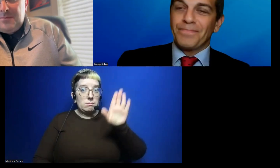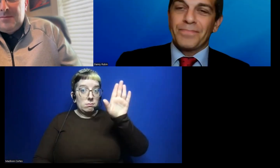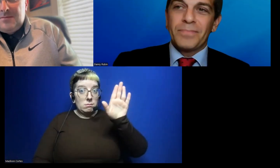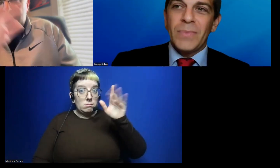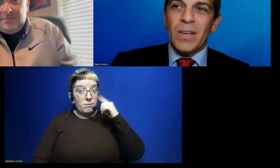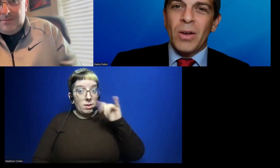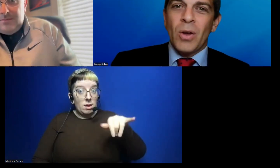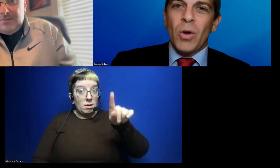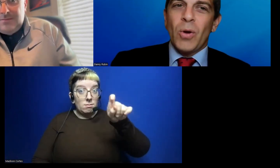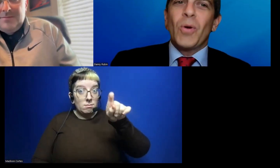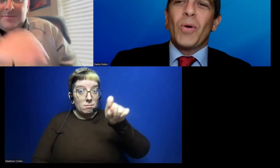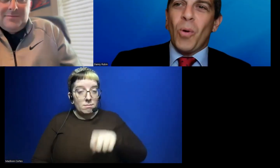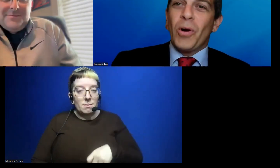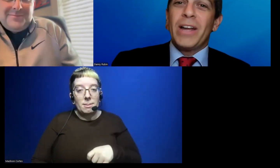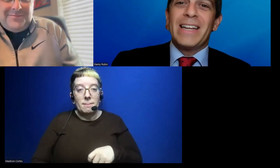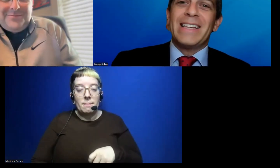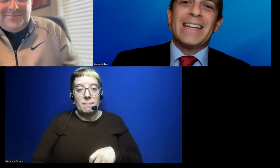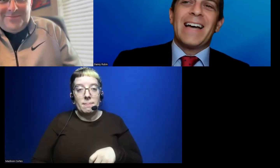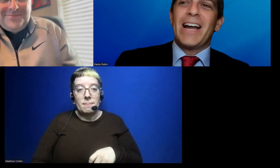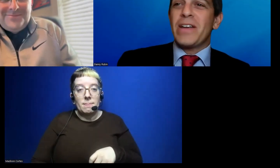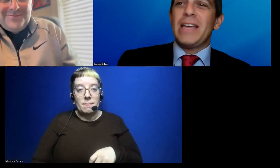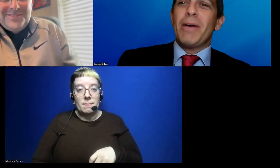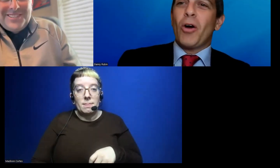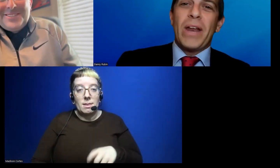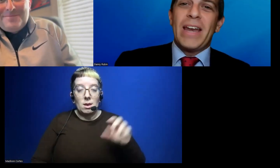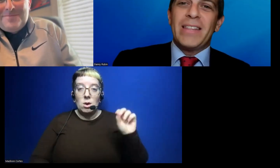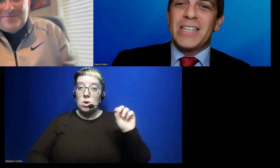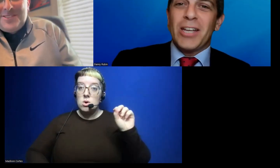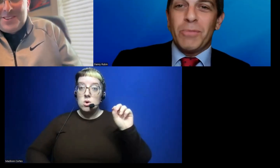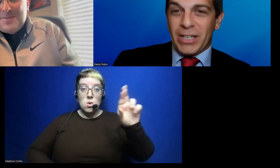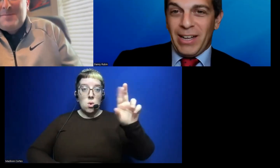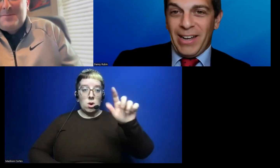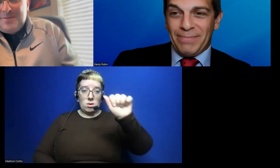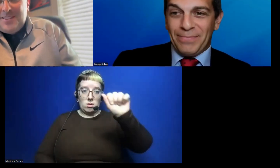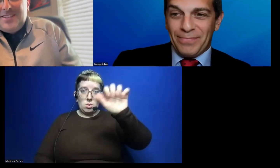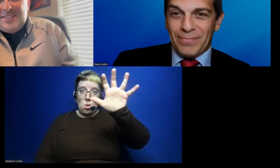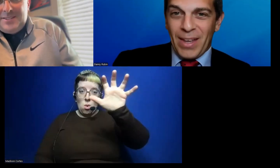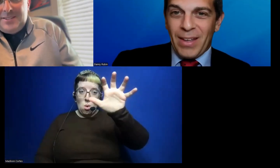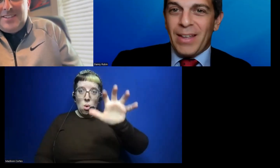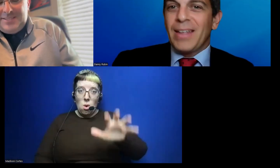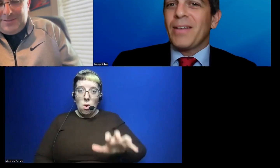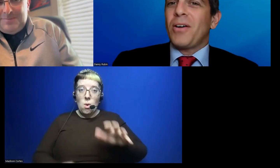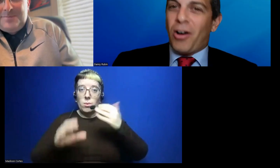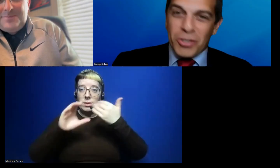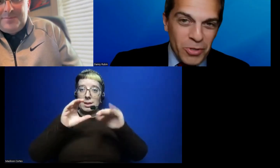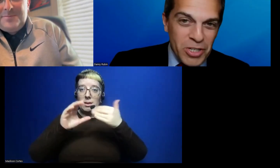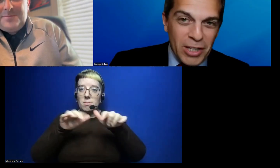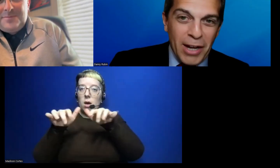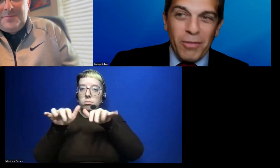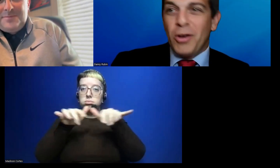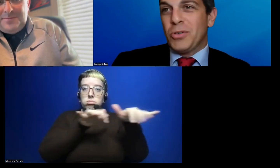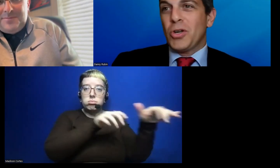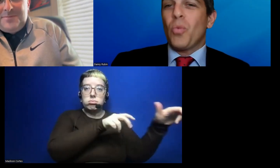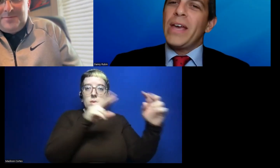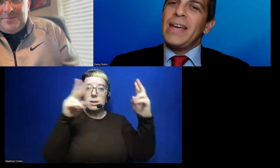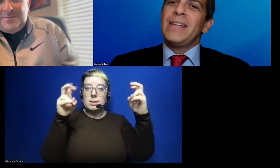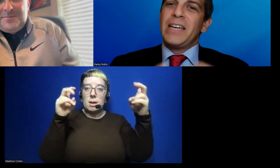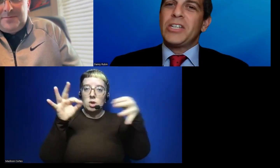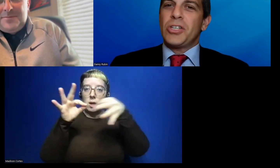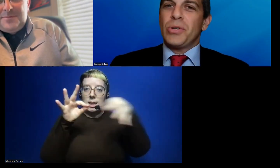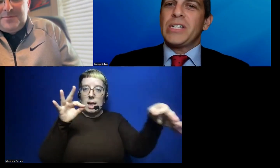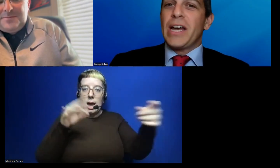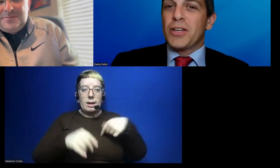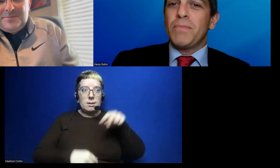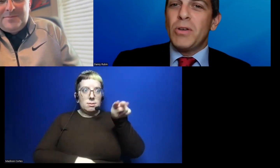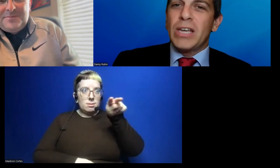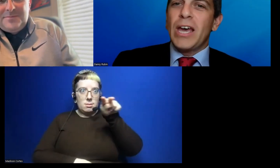that? Or the entire email written in the subject line. Also see a lot of those. So we